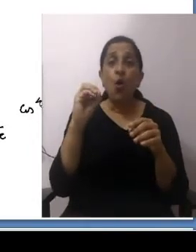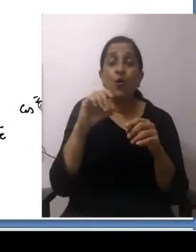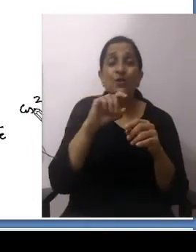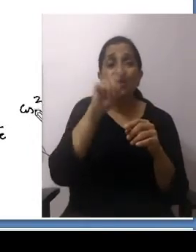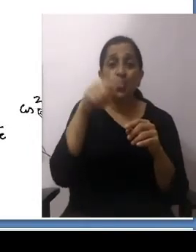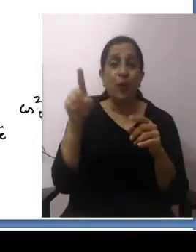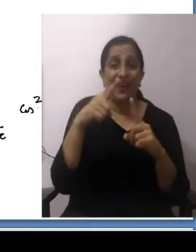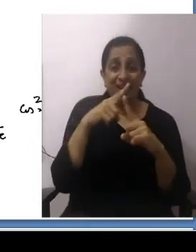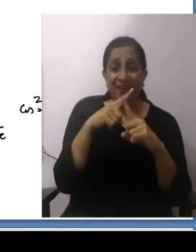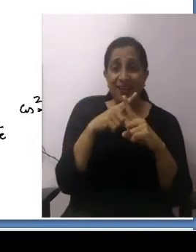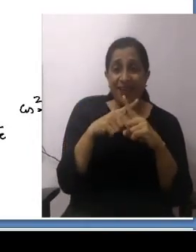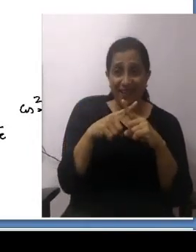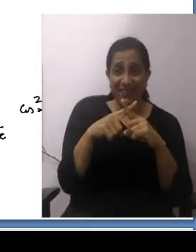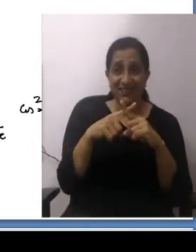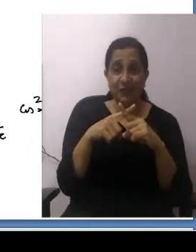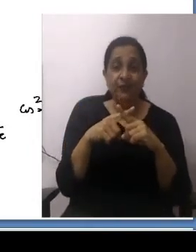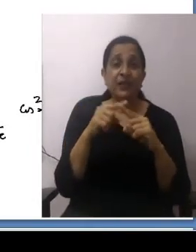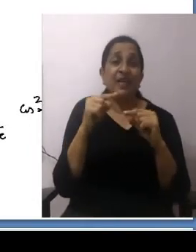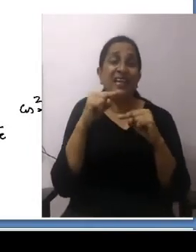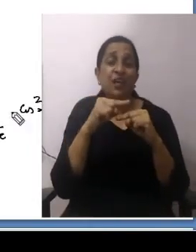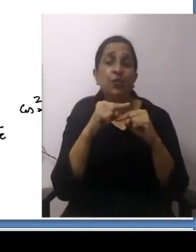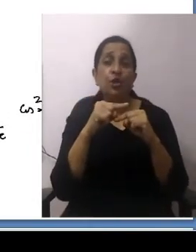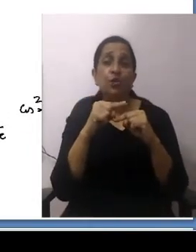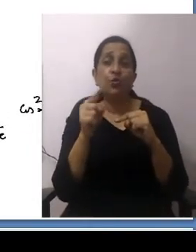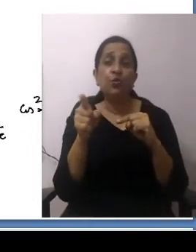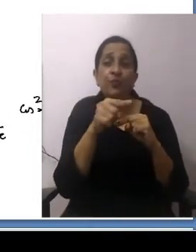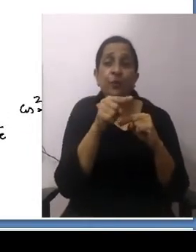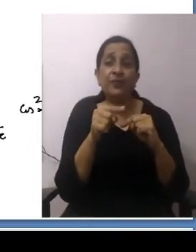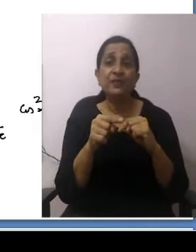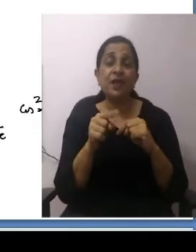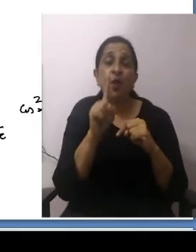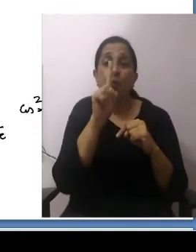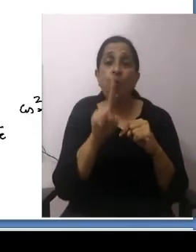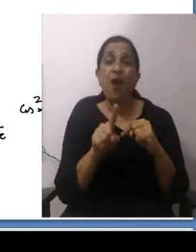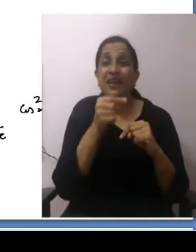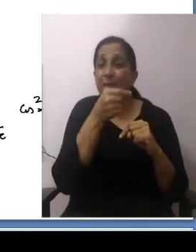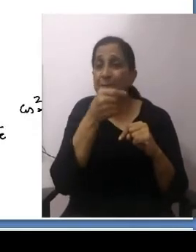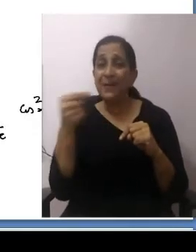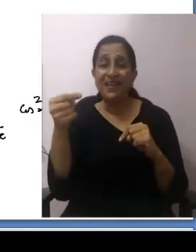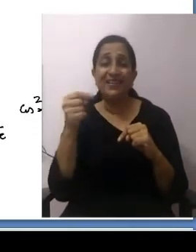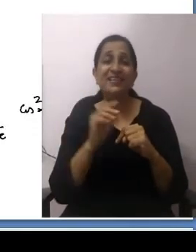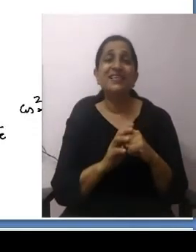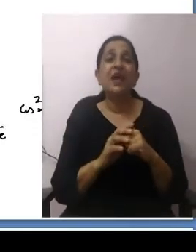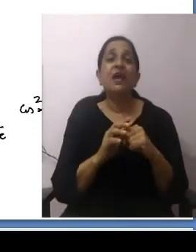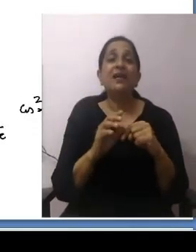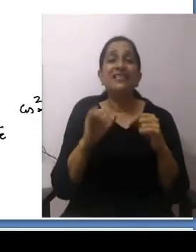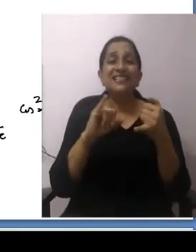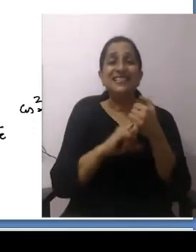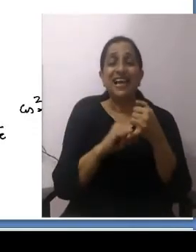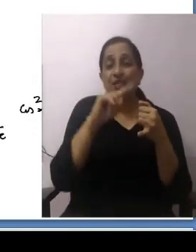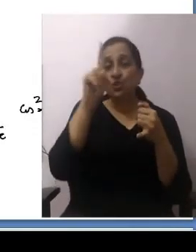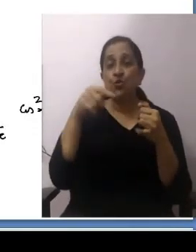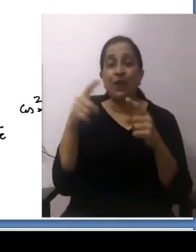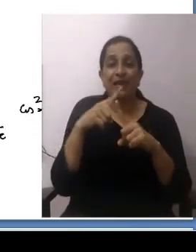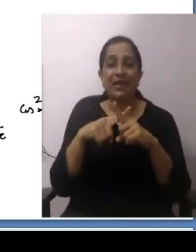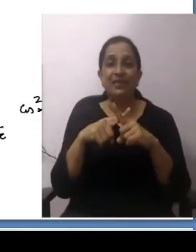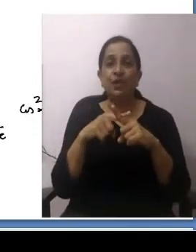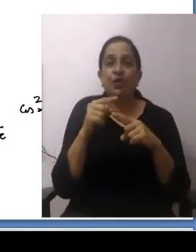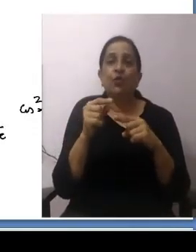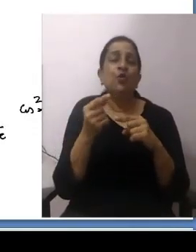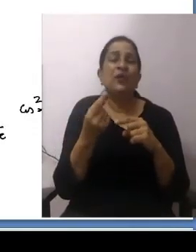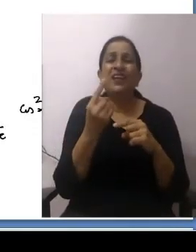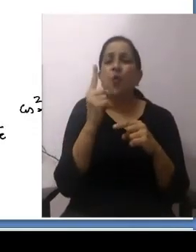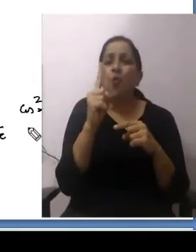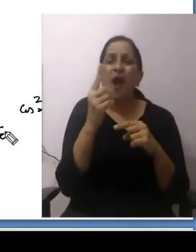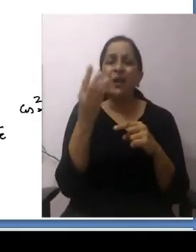x is equal to, you can see from this, 1 minus sin squared x. You may get it as a